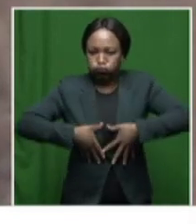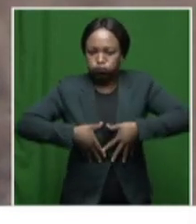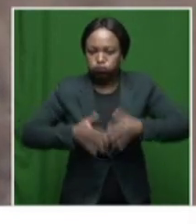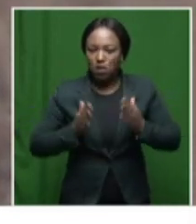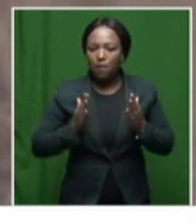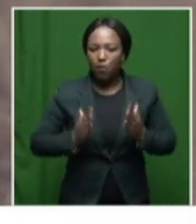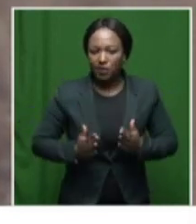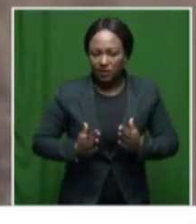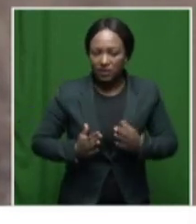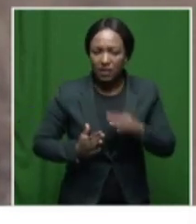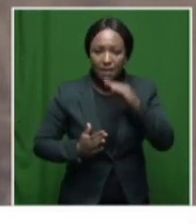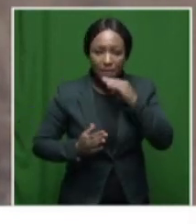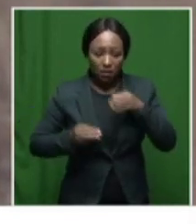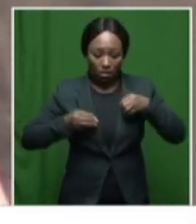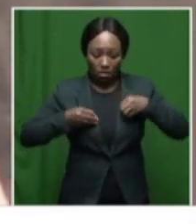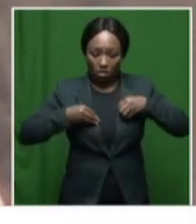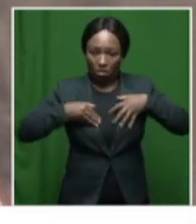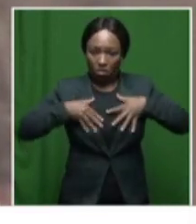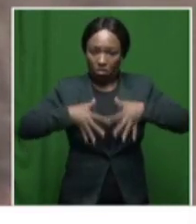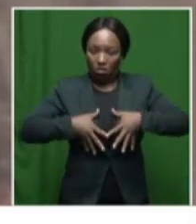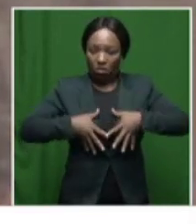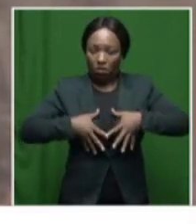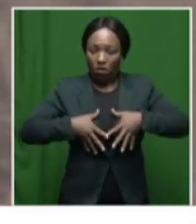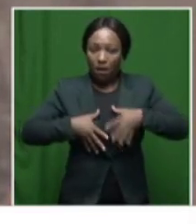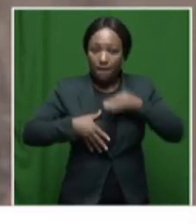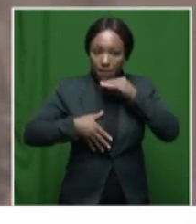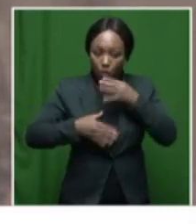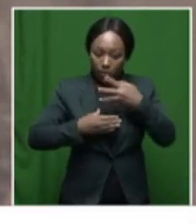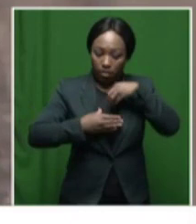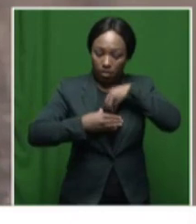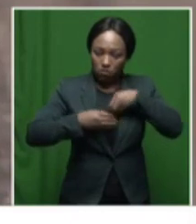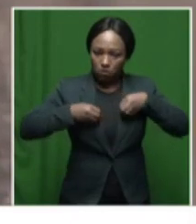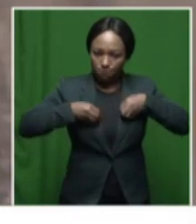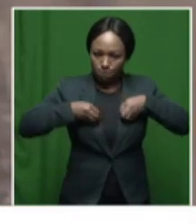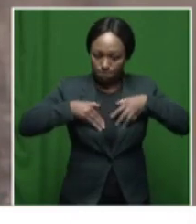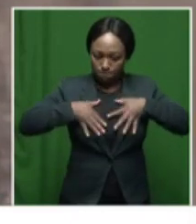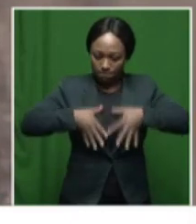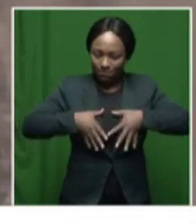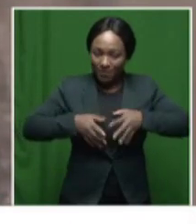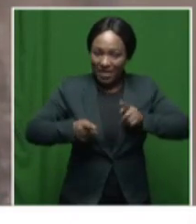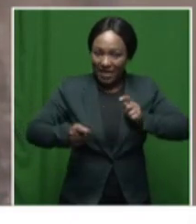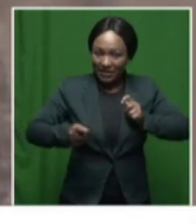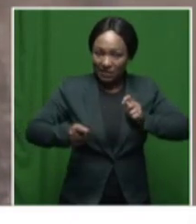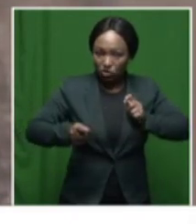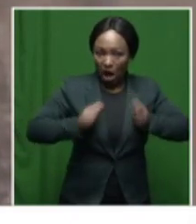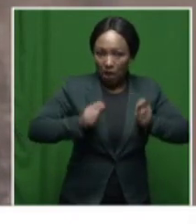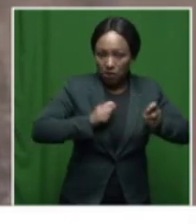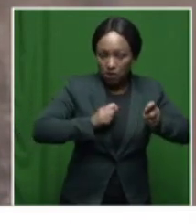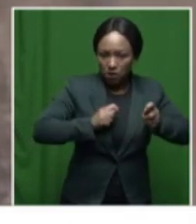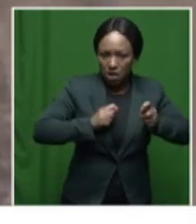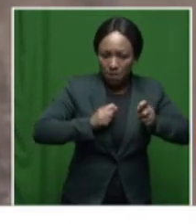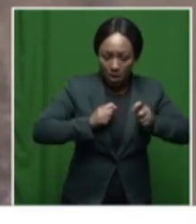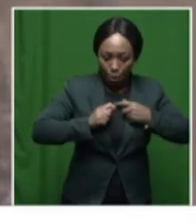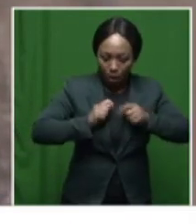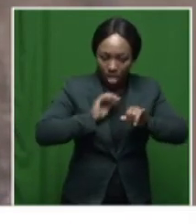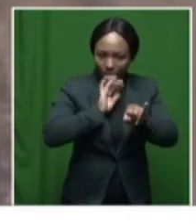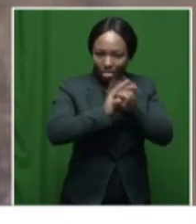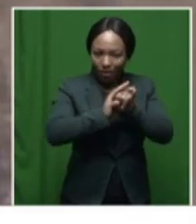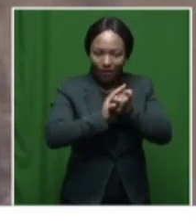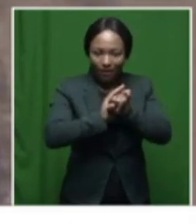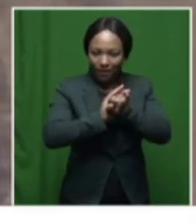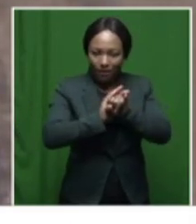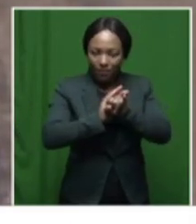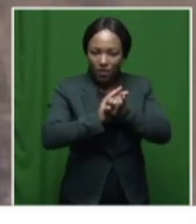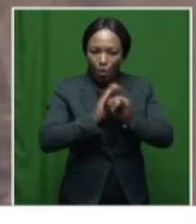about evading immune system, means they come inside the body, they change the shape and color, so that we can't recognize it. And when our